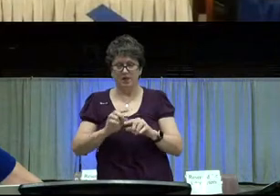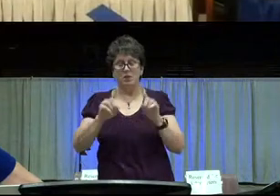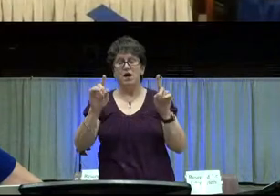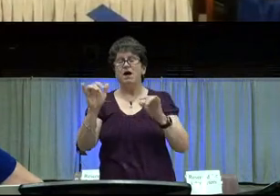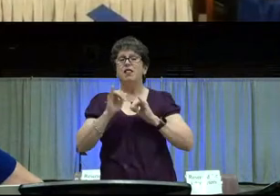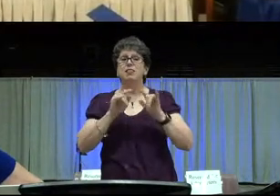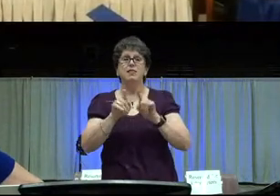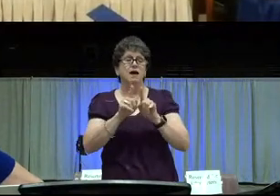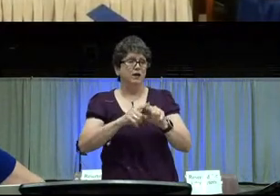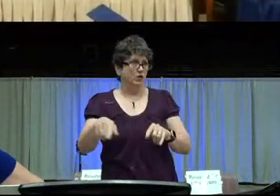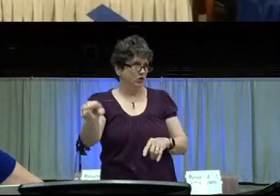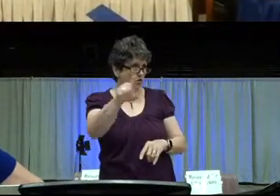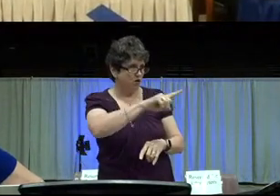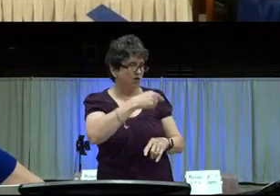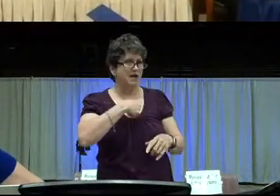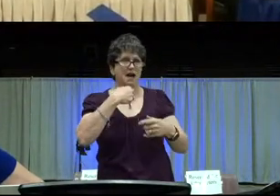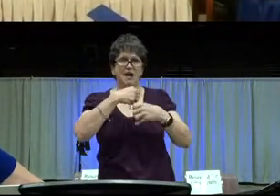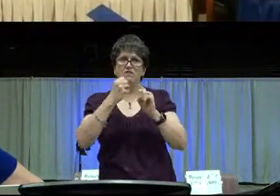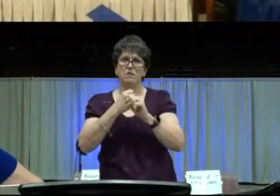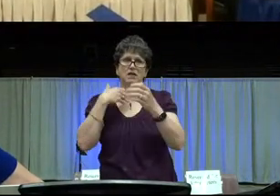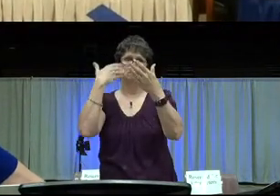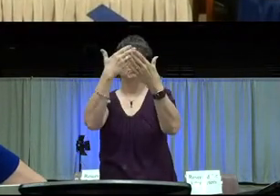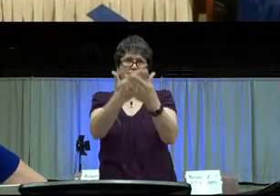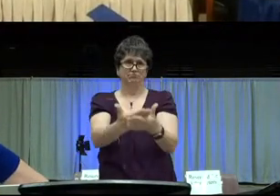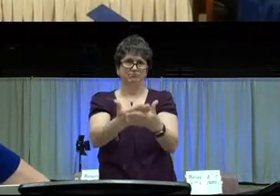But like you all, I have made it here.